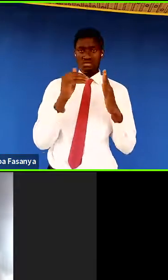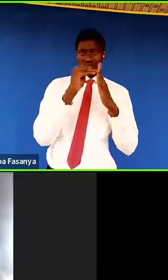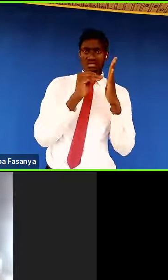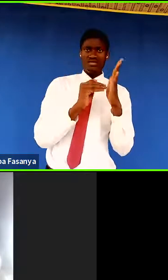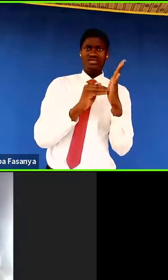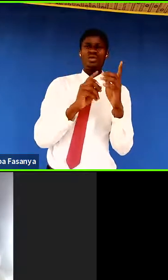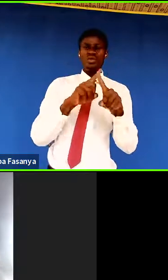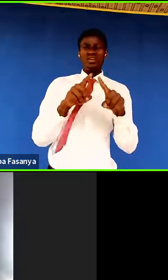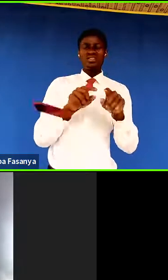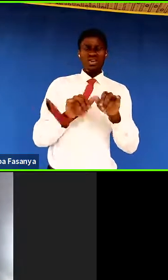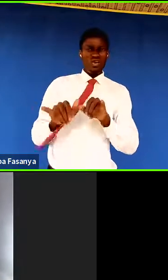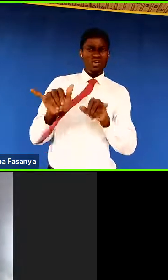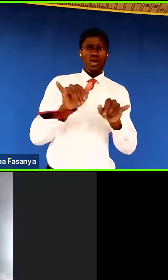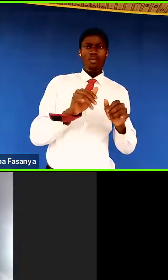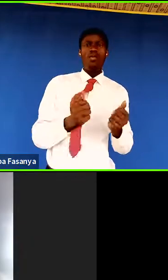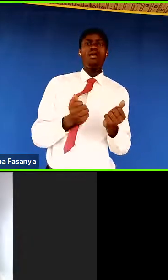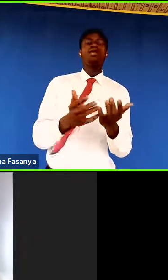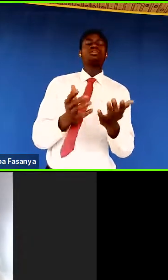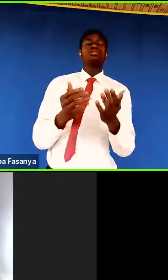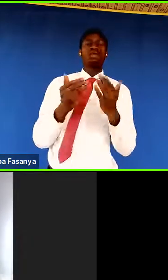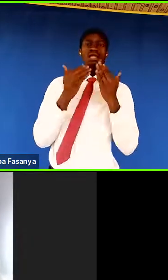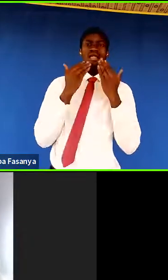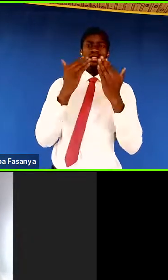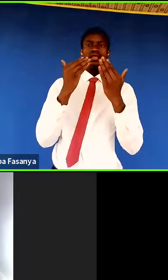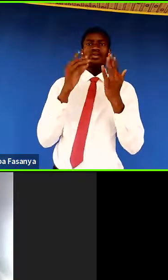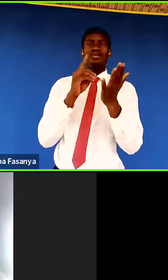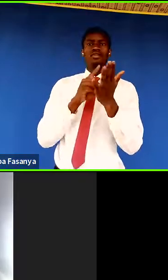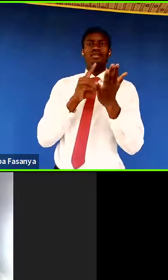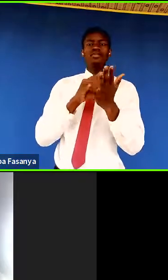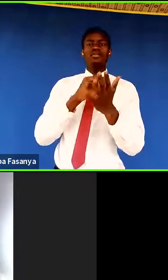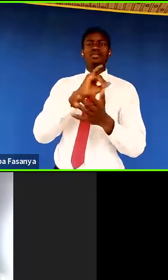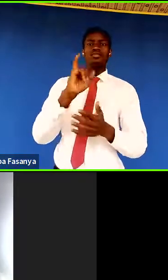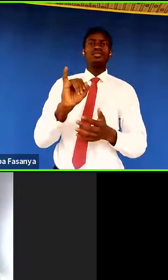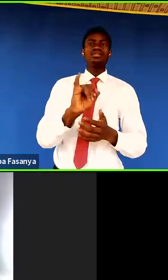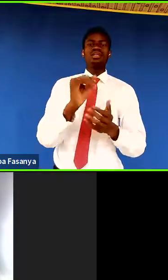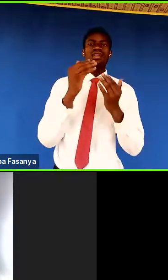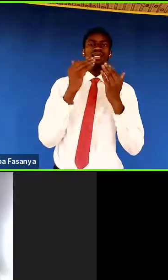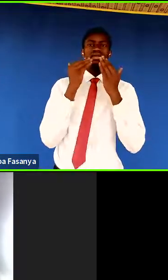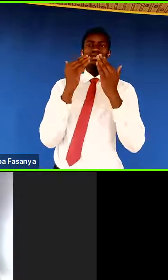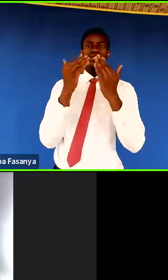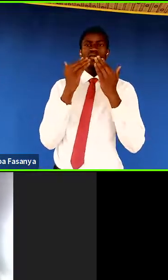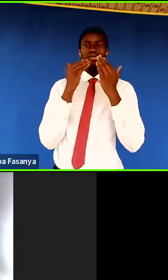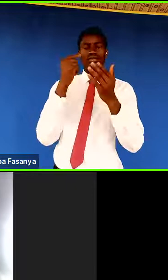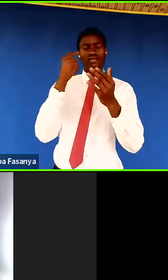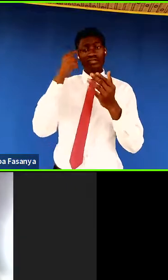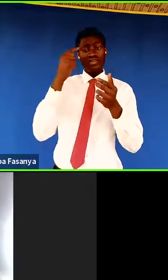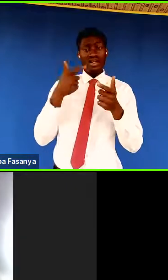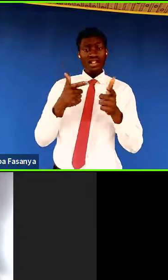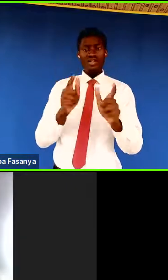infertility. Thank you, Dr. J. Thank you, Dr. J. Thank you for letting us know that